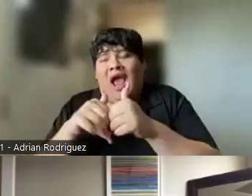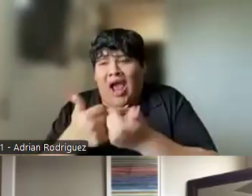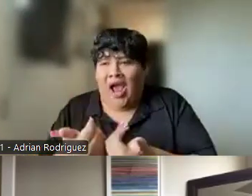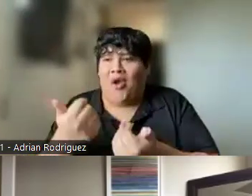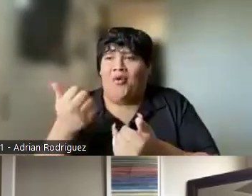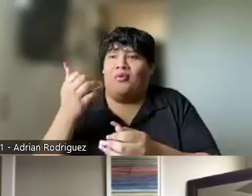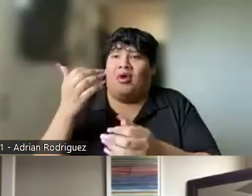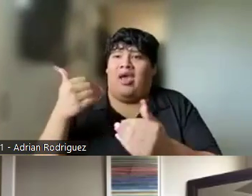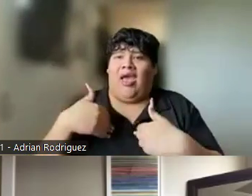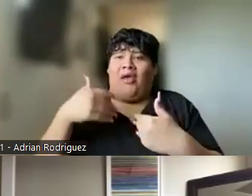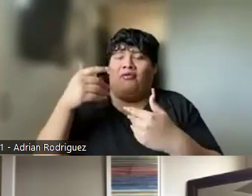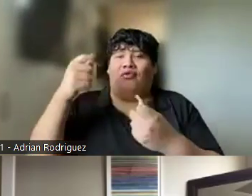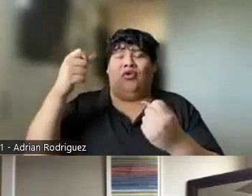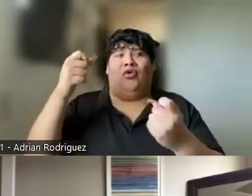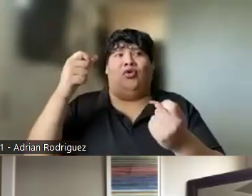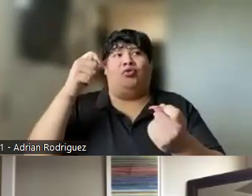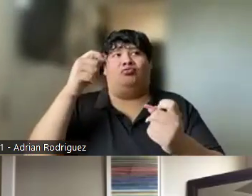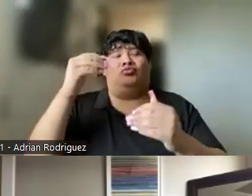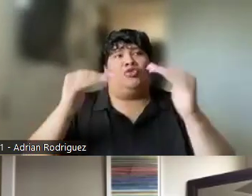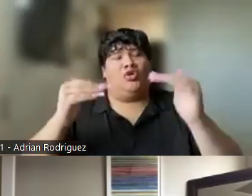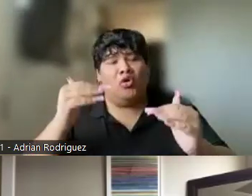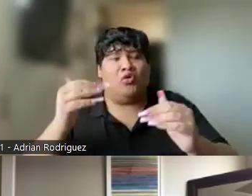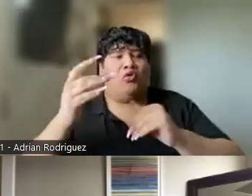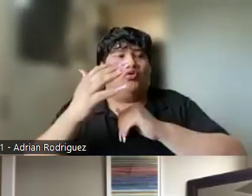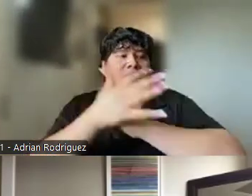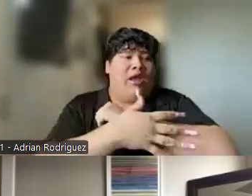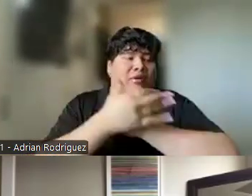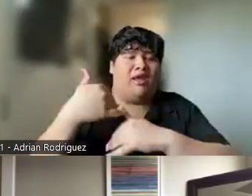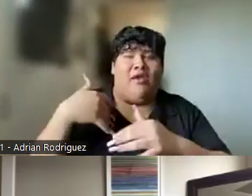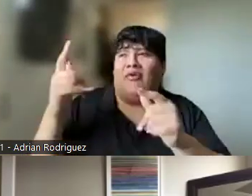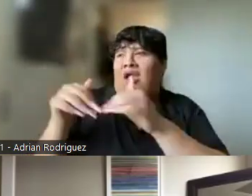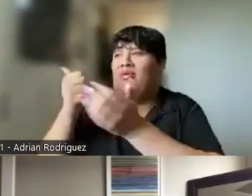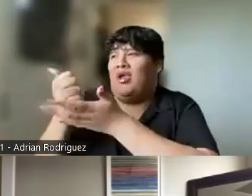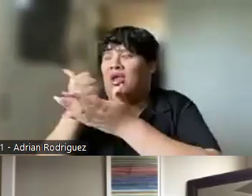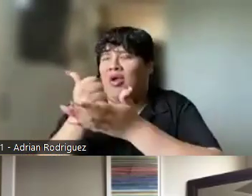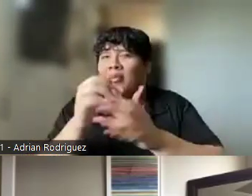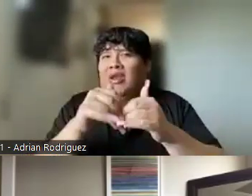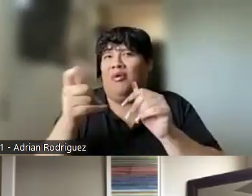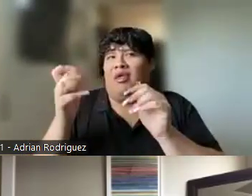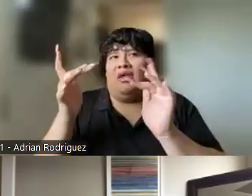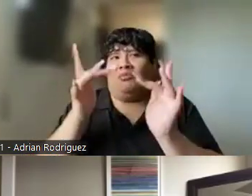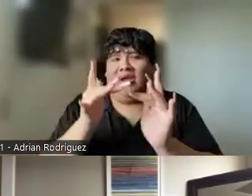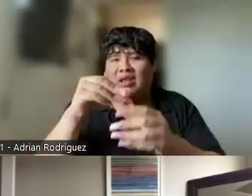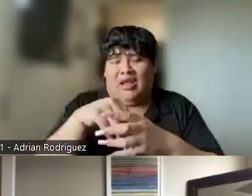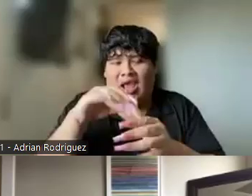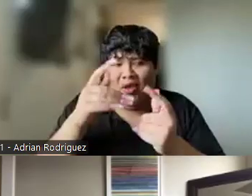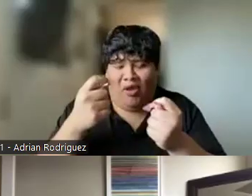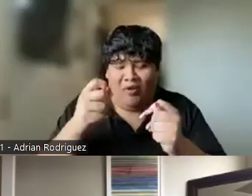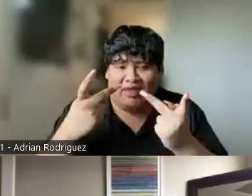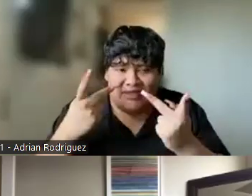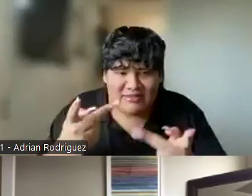the networks at the local level and with the state are broadly engaging so that this issue can